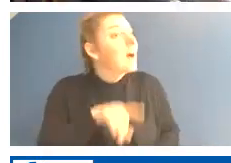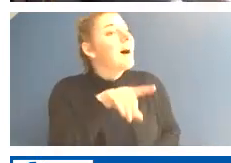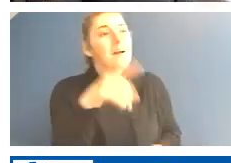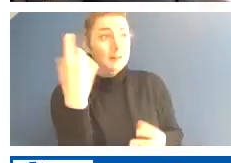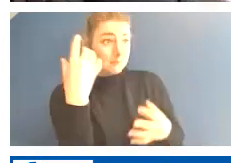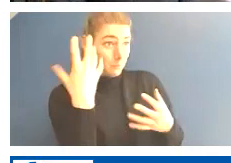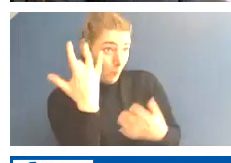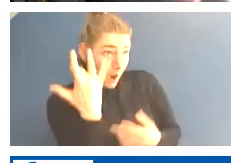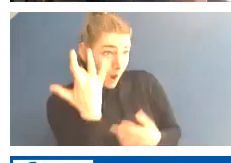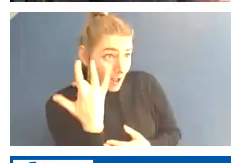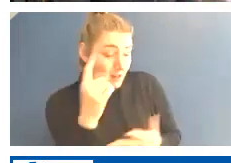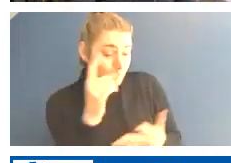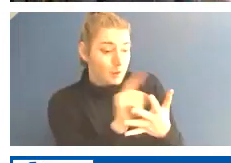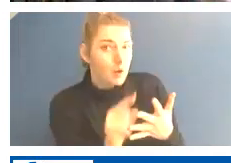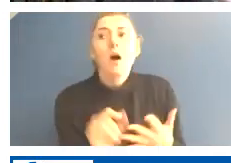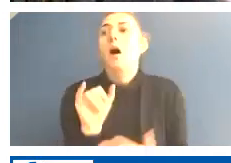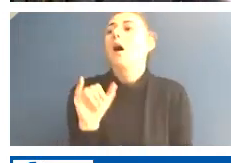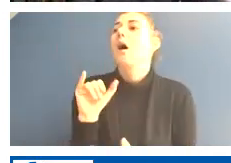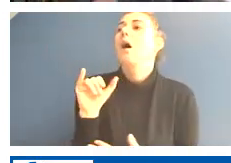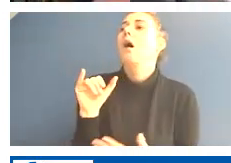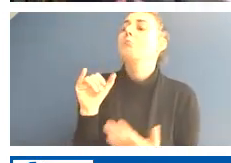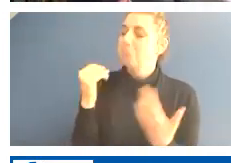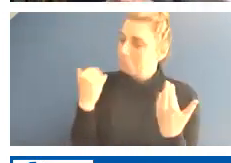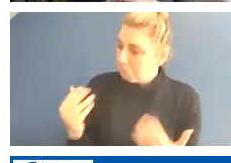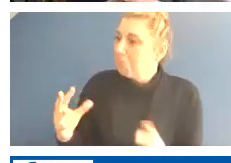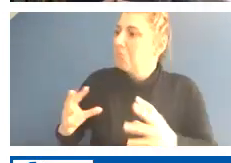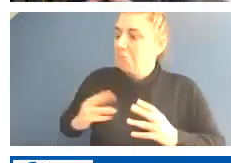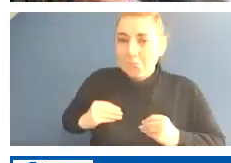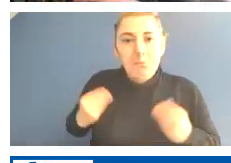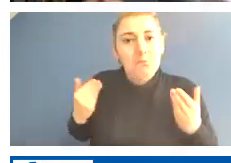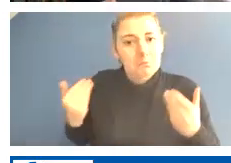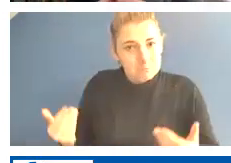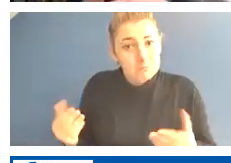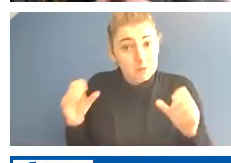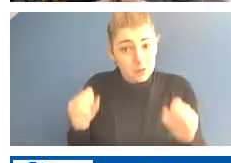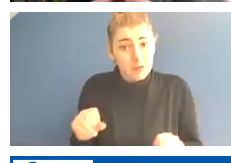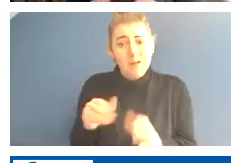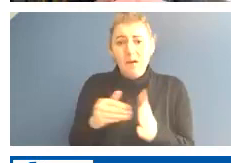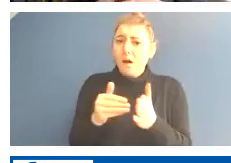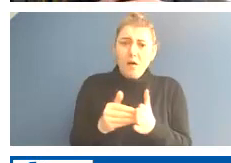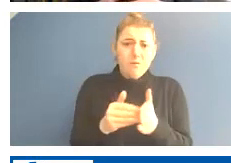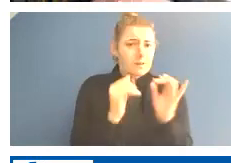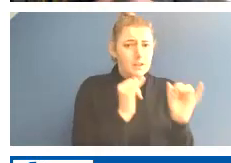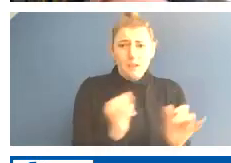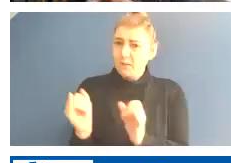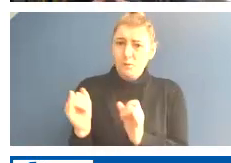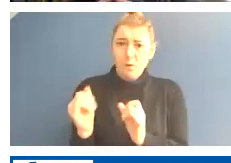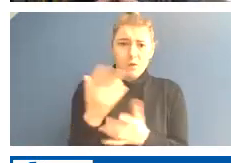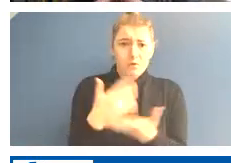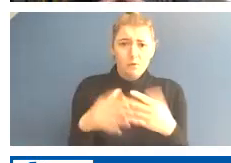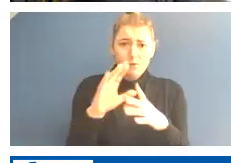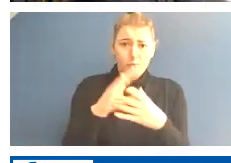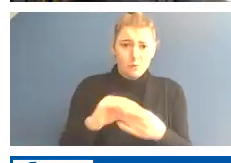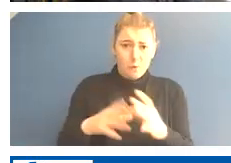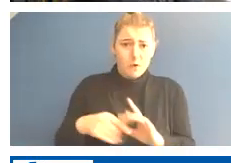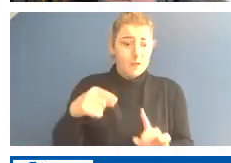help to promote buy-in in doing those things. These are often individualized to the person it is